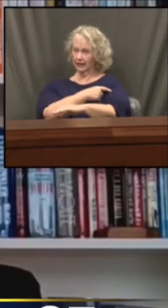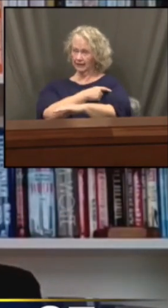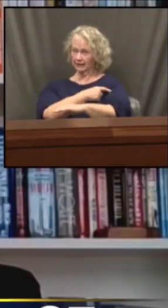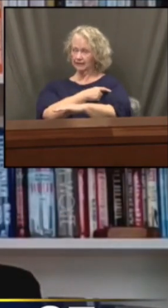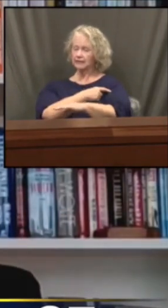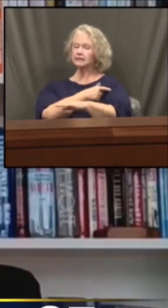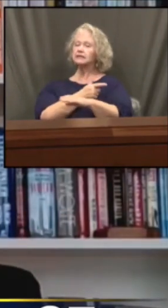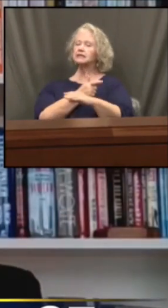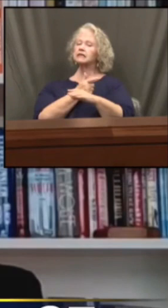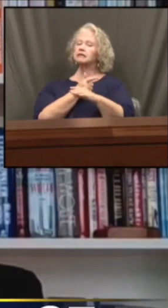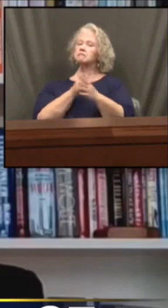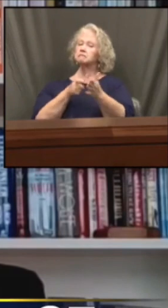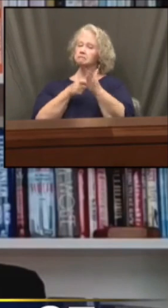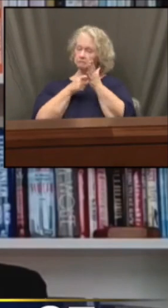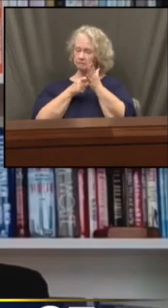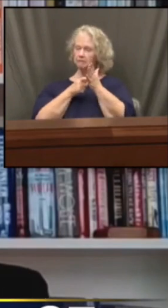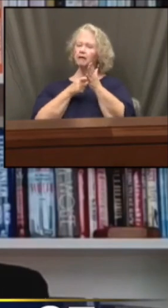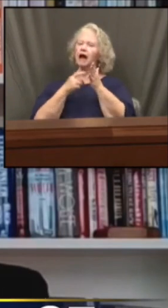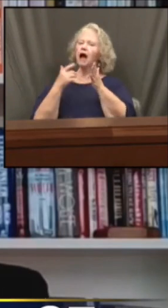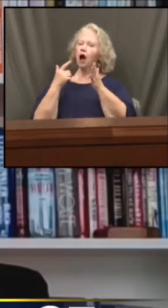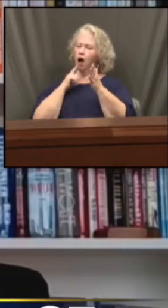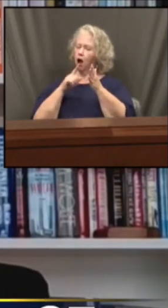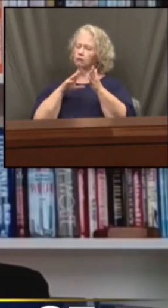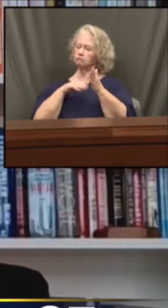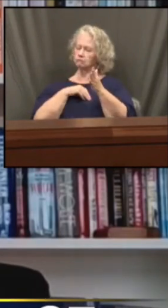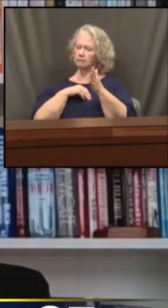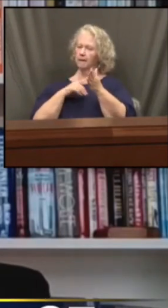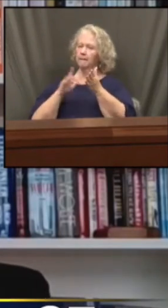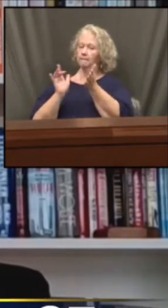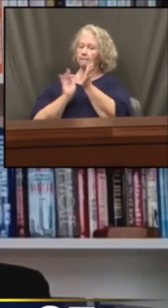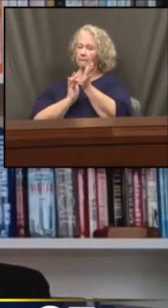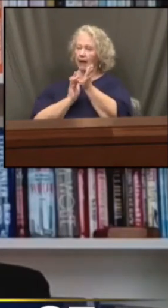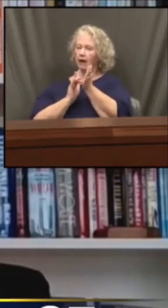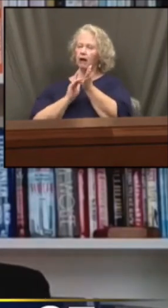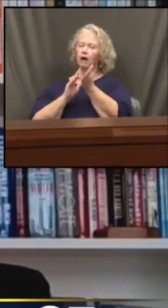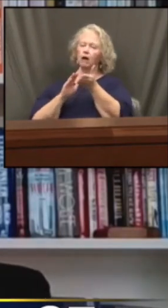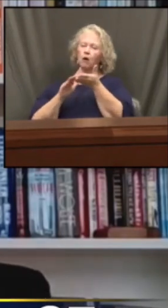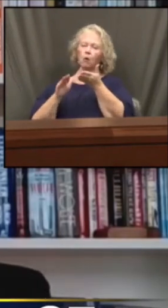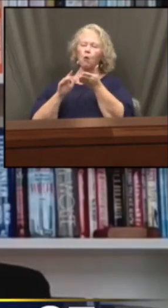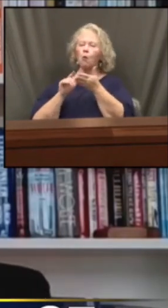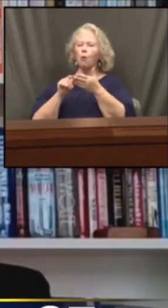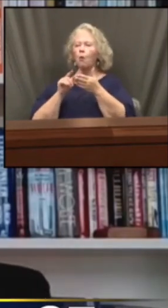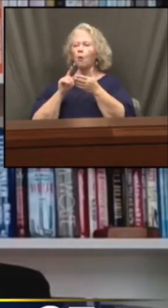a medical exemption or what we're calling a sincerely held